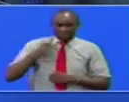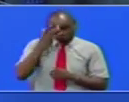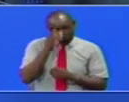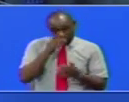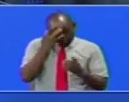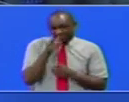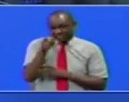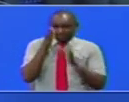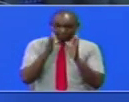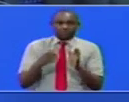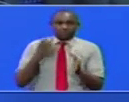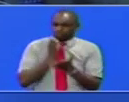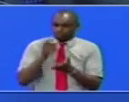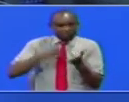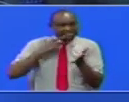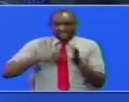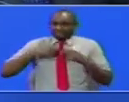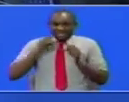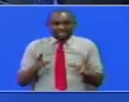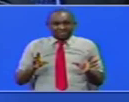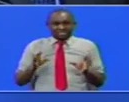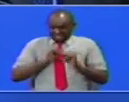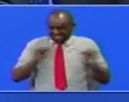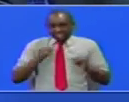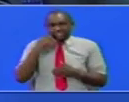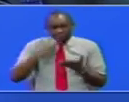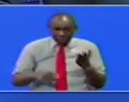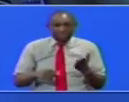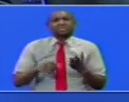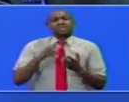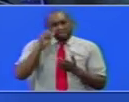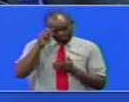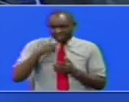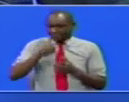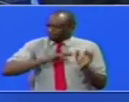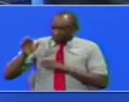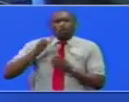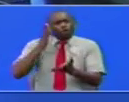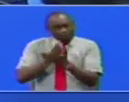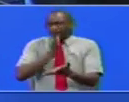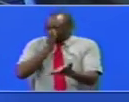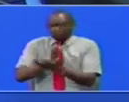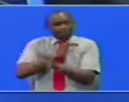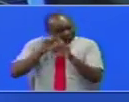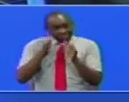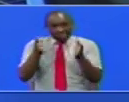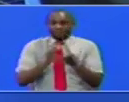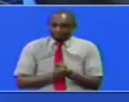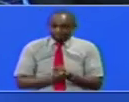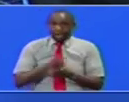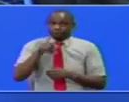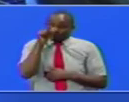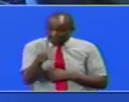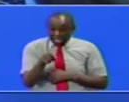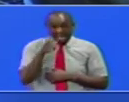he's innocent. And he's also even told the National Assembly to go through the ISPAC to verify some of the allegations. So after that, members